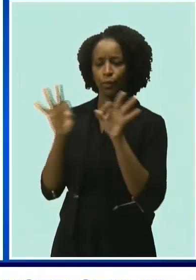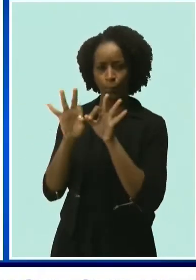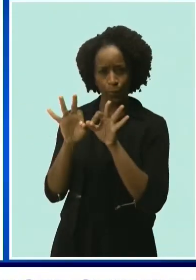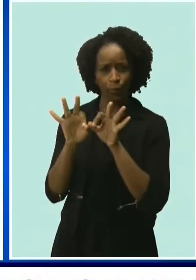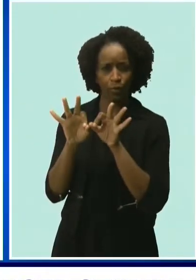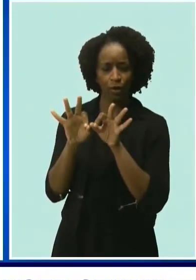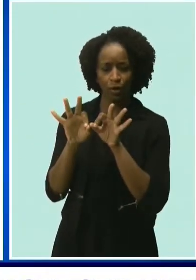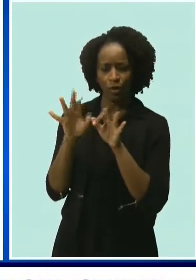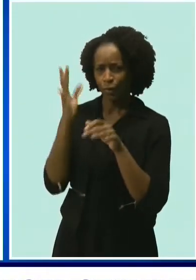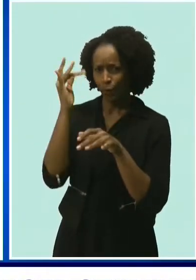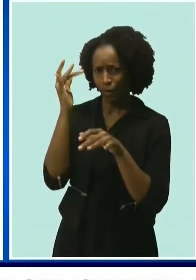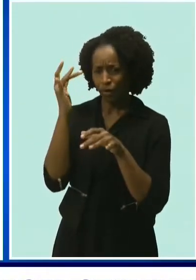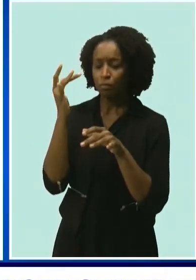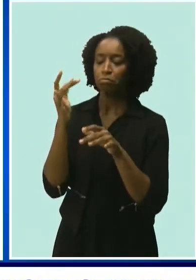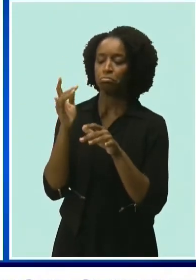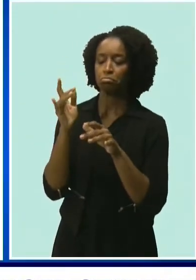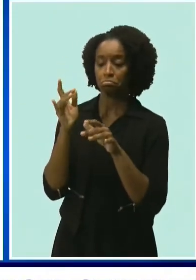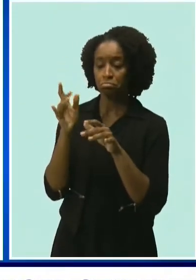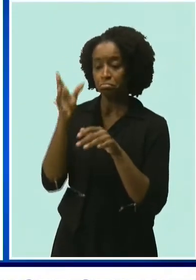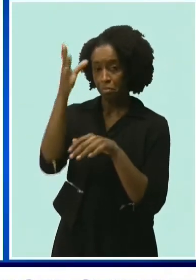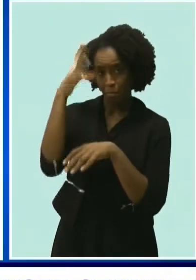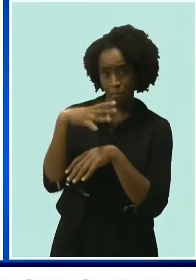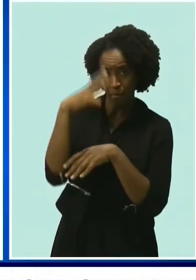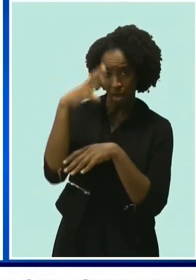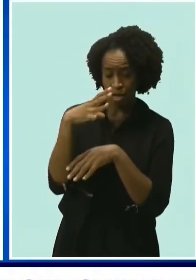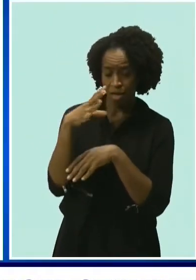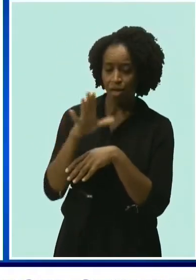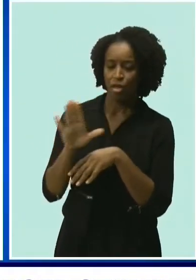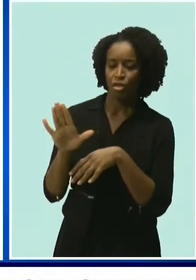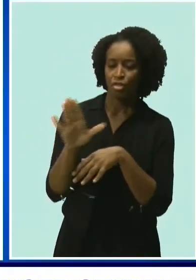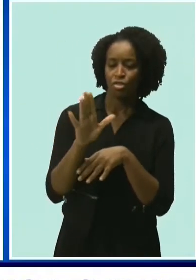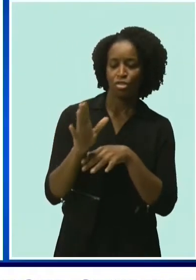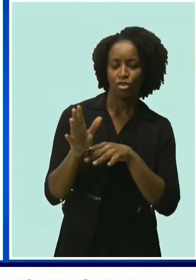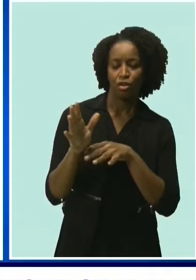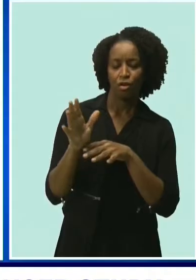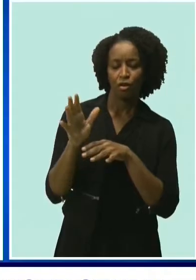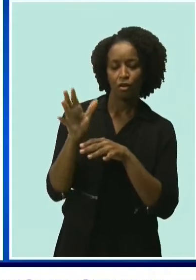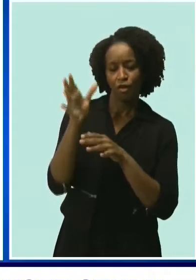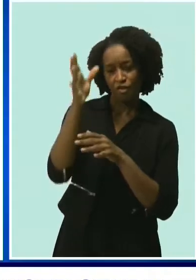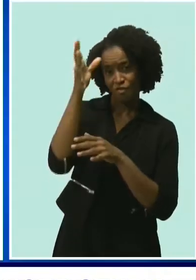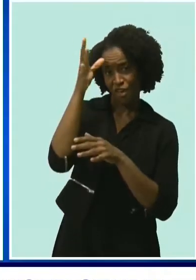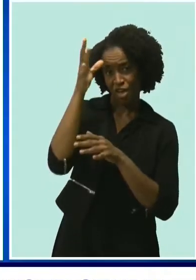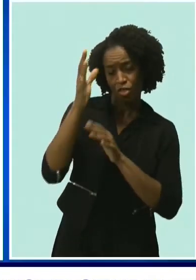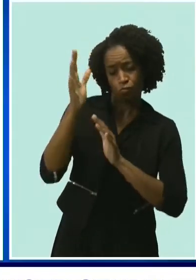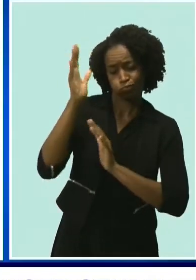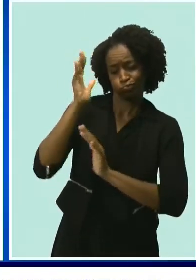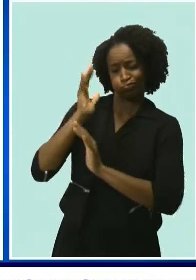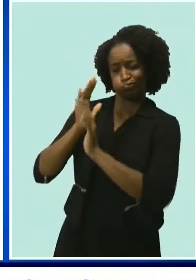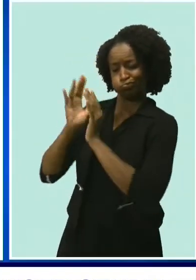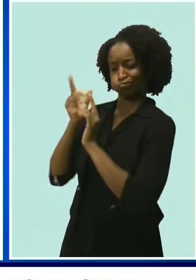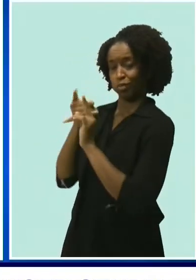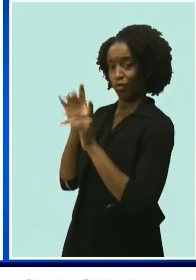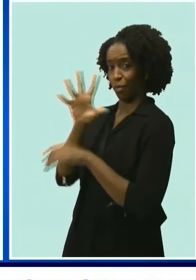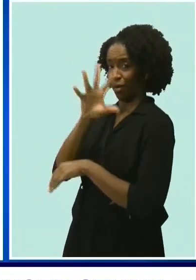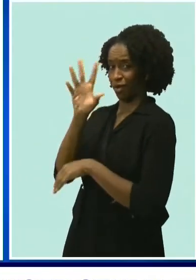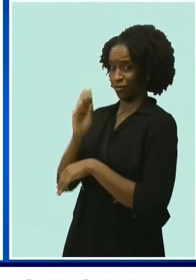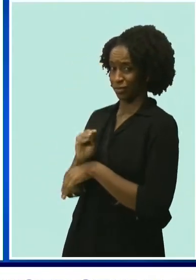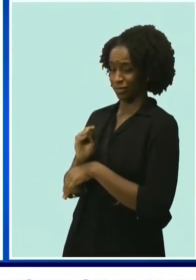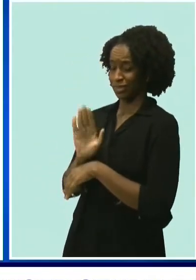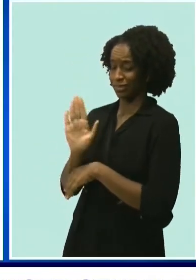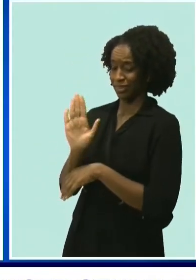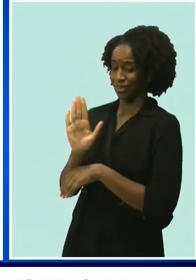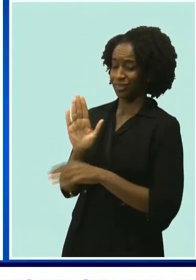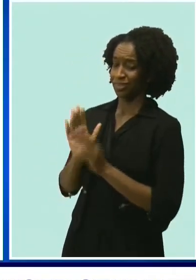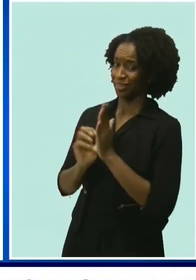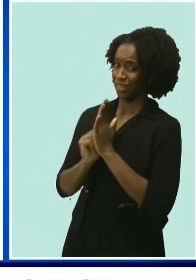African descent have a much more aggressive prostate cancer than other ethnic